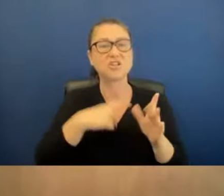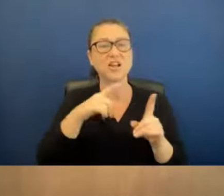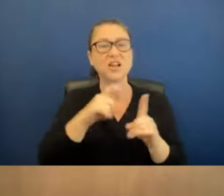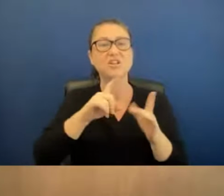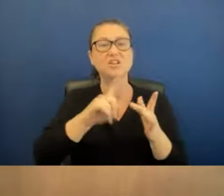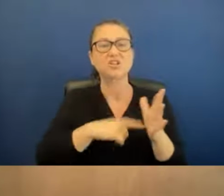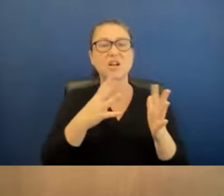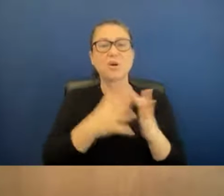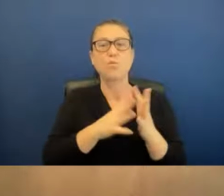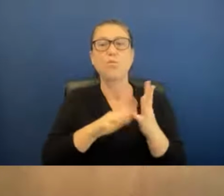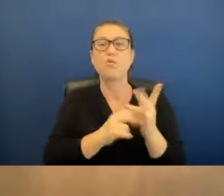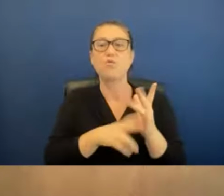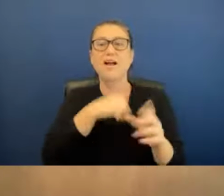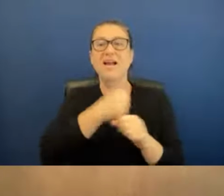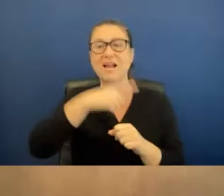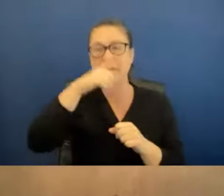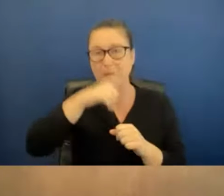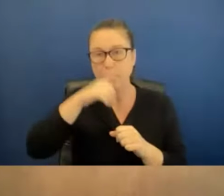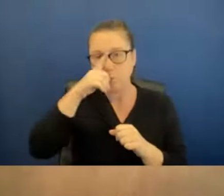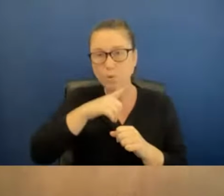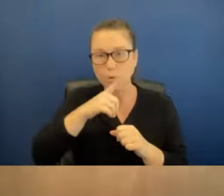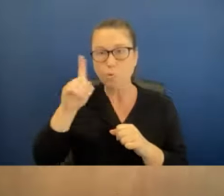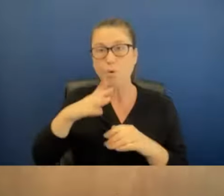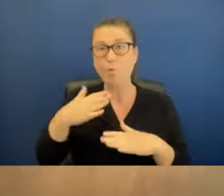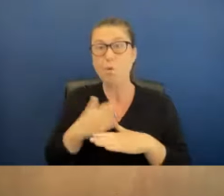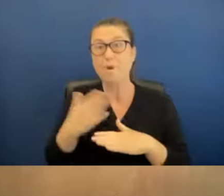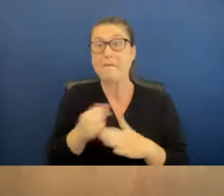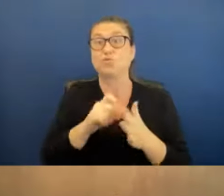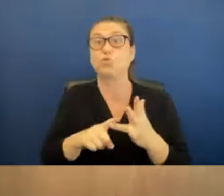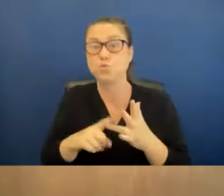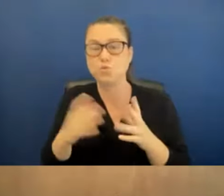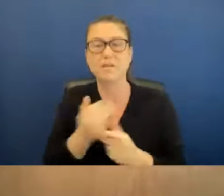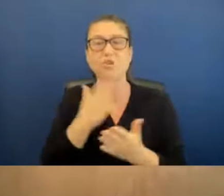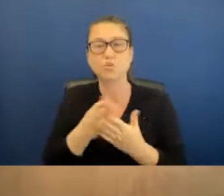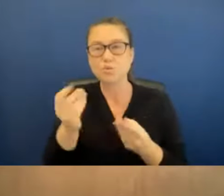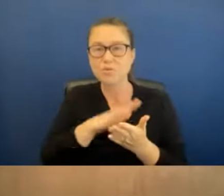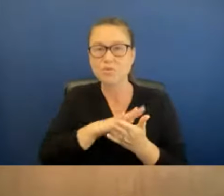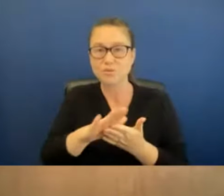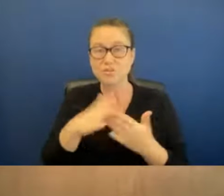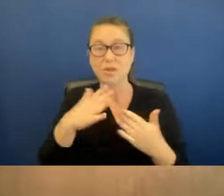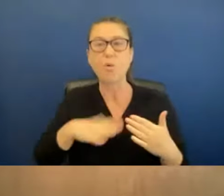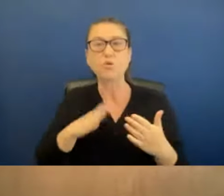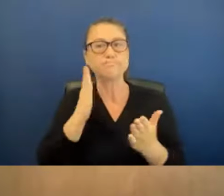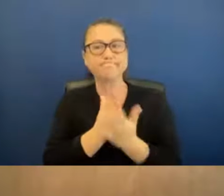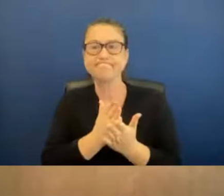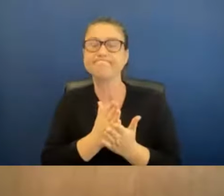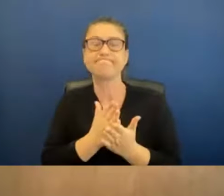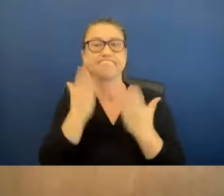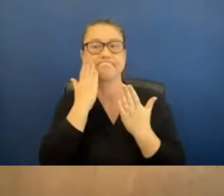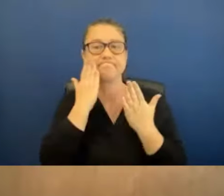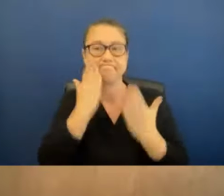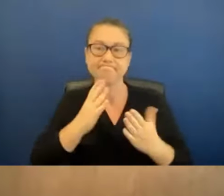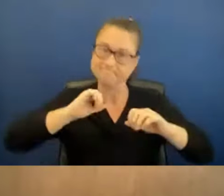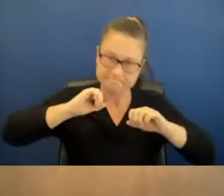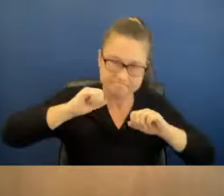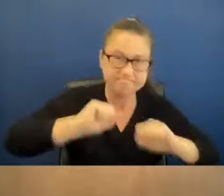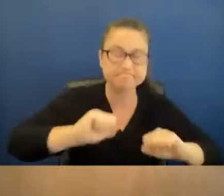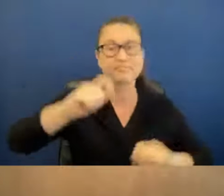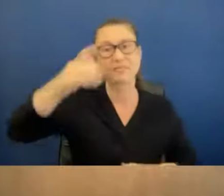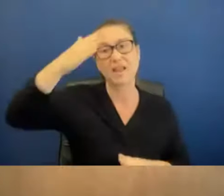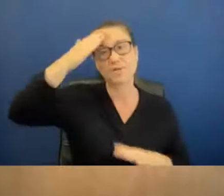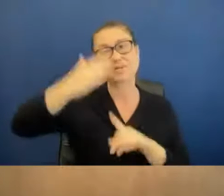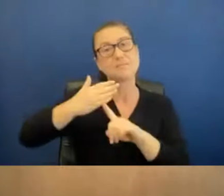what work there is to take care of it. Um, yeah, so I like to pay my respects to elders past and present and